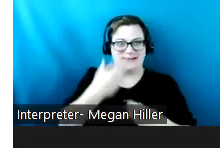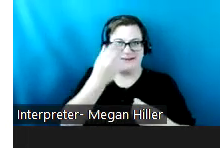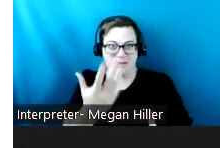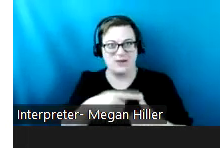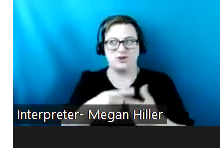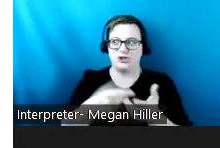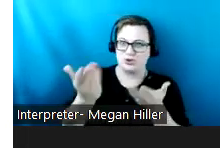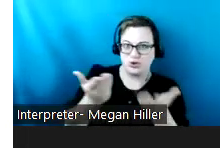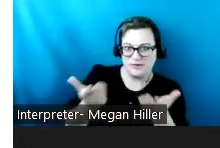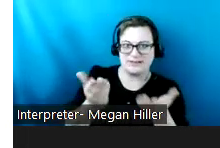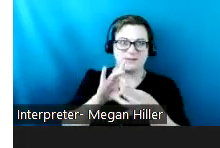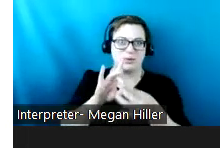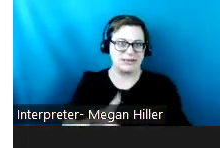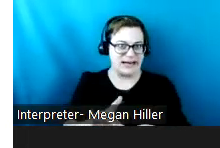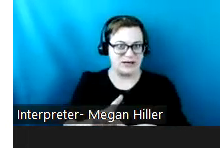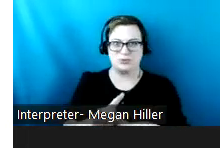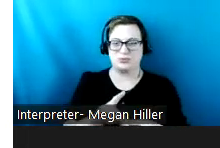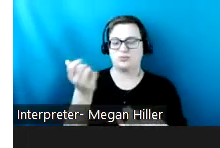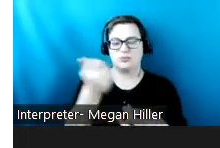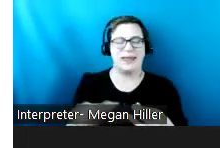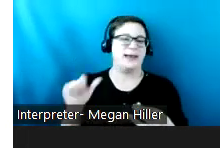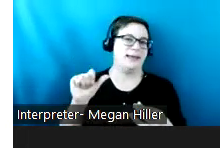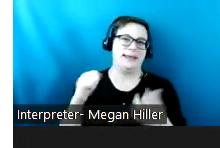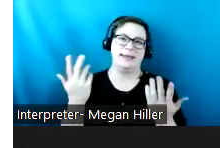services pertaining to any of those